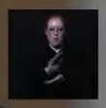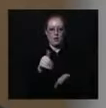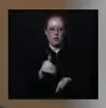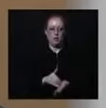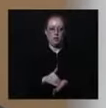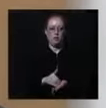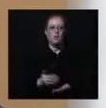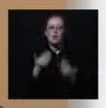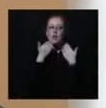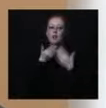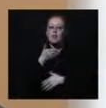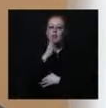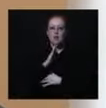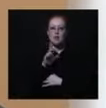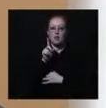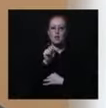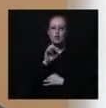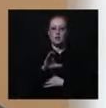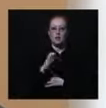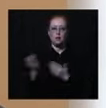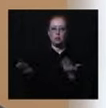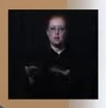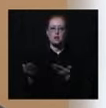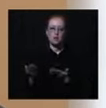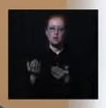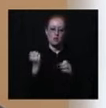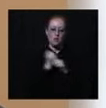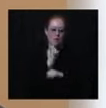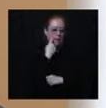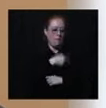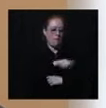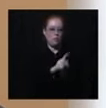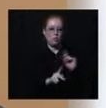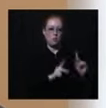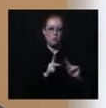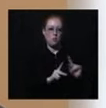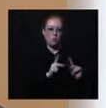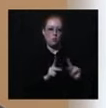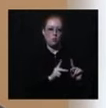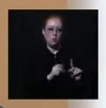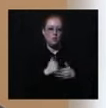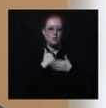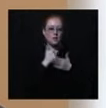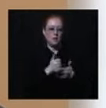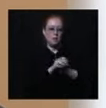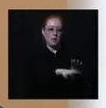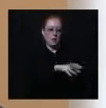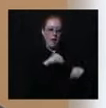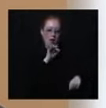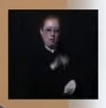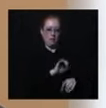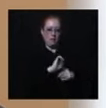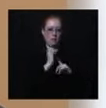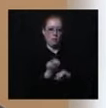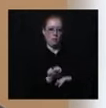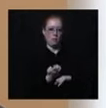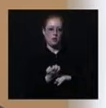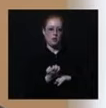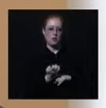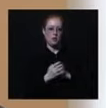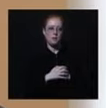that the DRC was around to kind of fight for those people, to help get them out of their environments, and